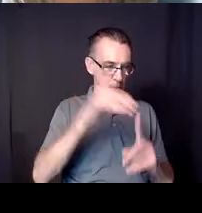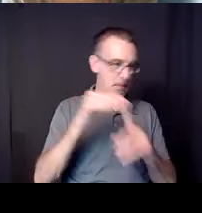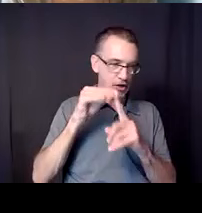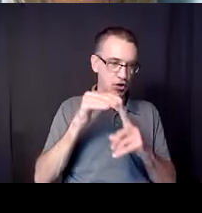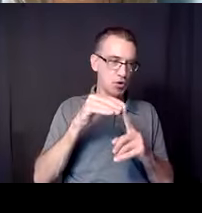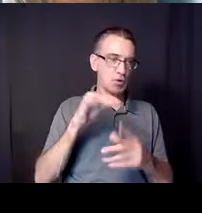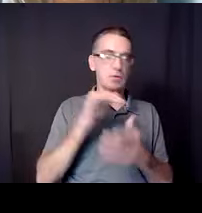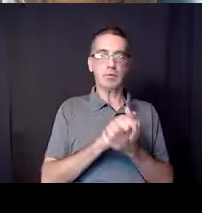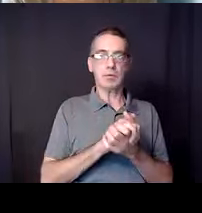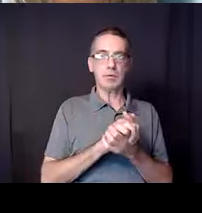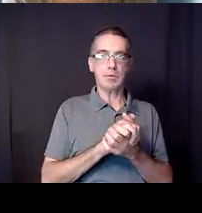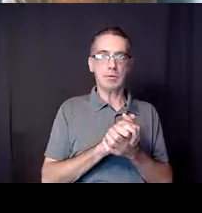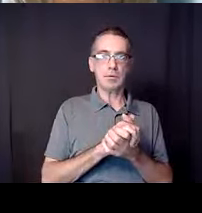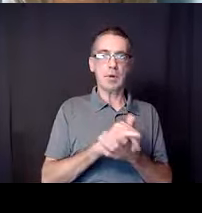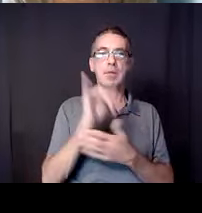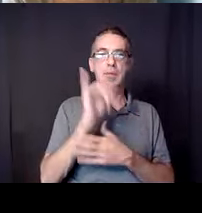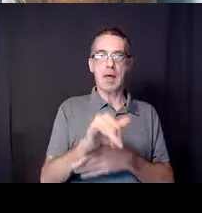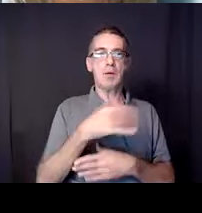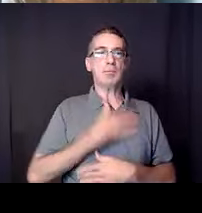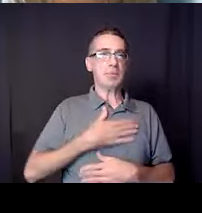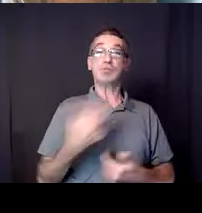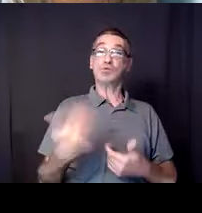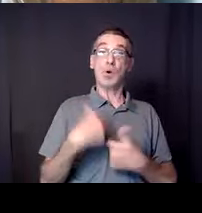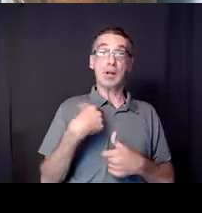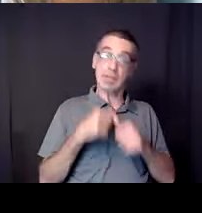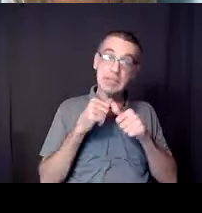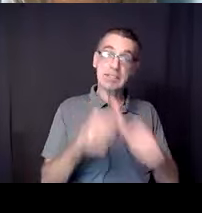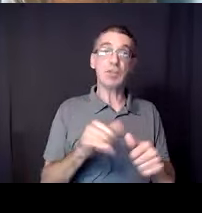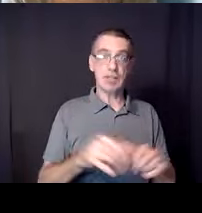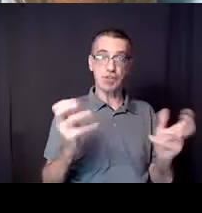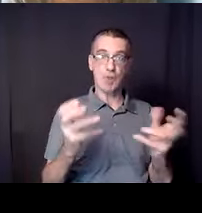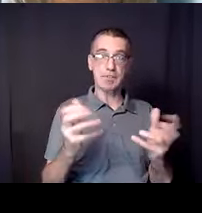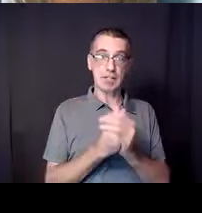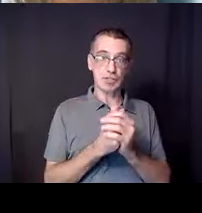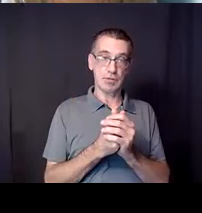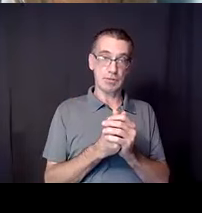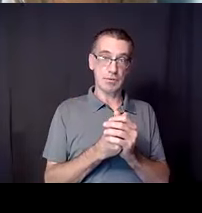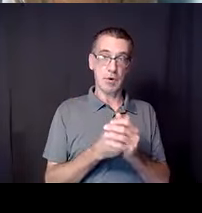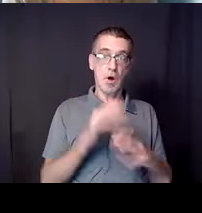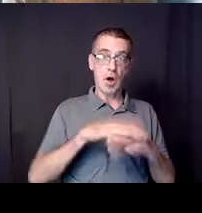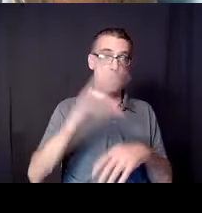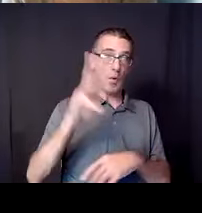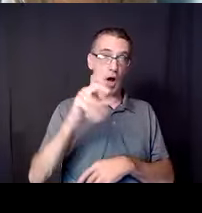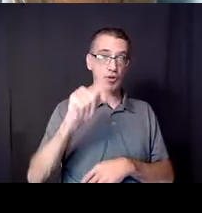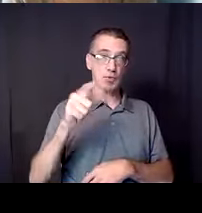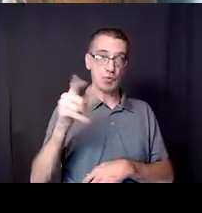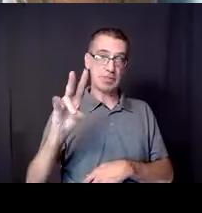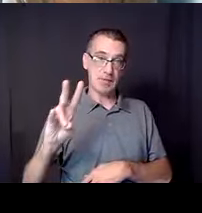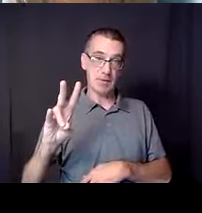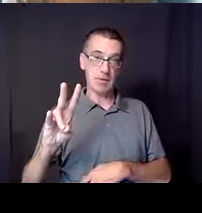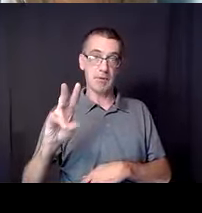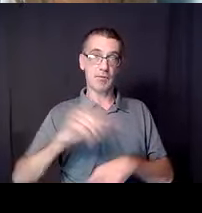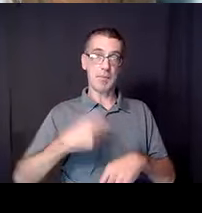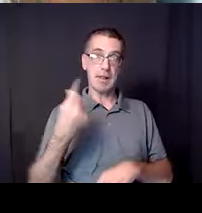reminder that to please join us to continue this conversation on Wednesday, October 27th